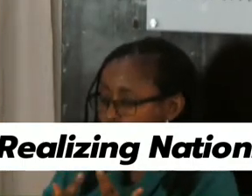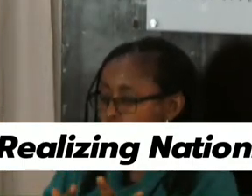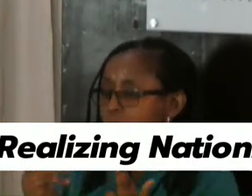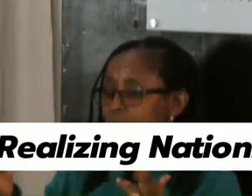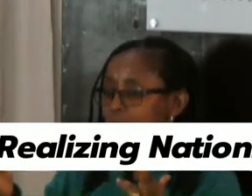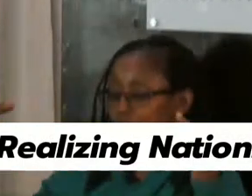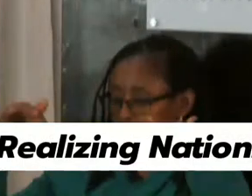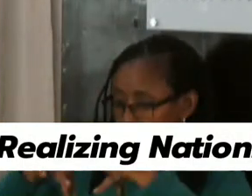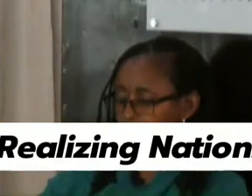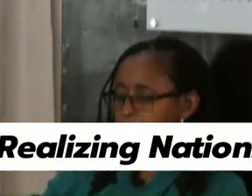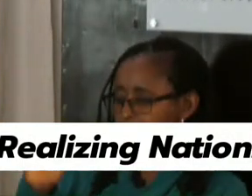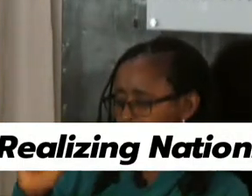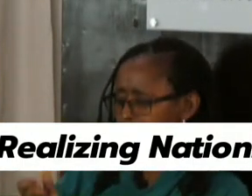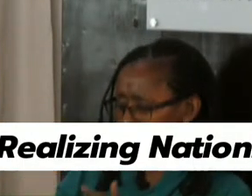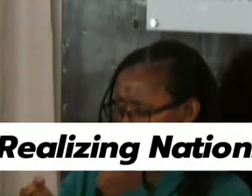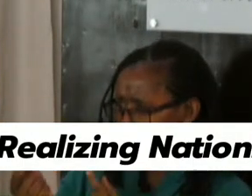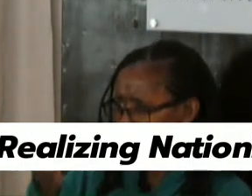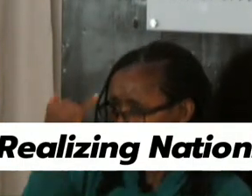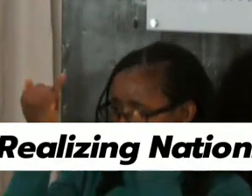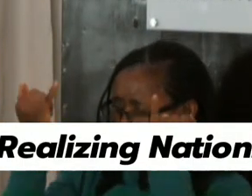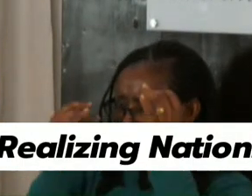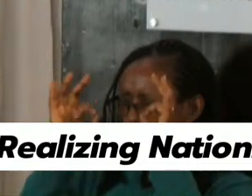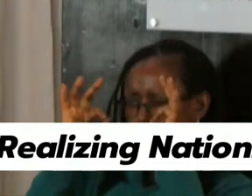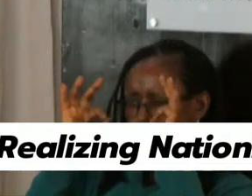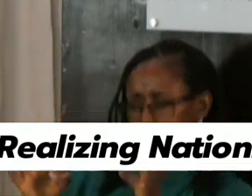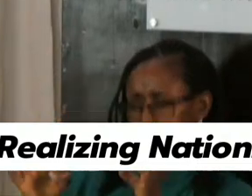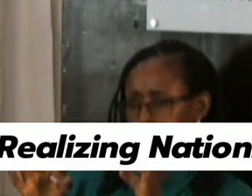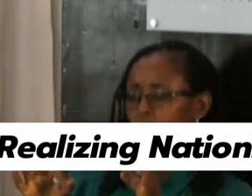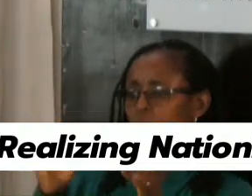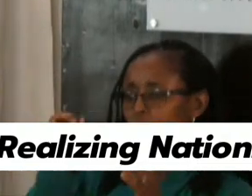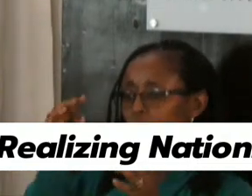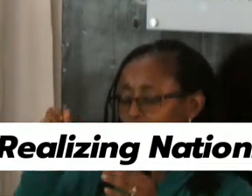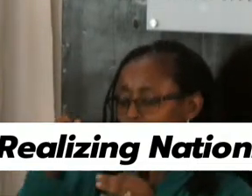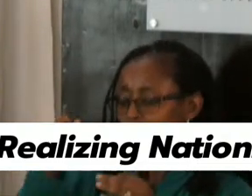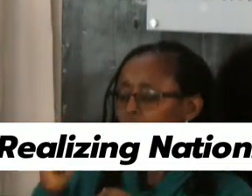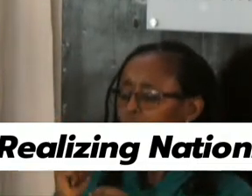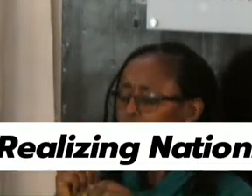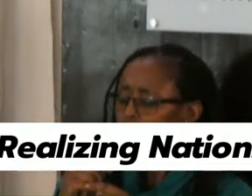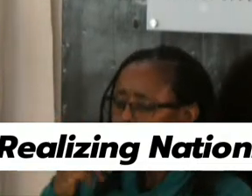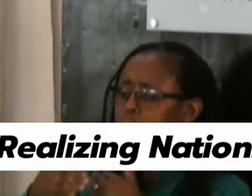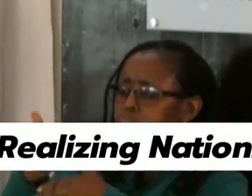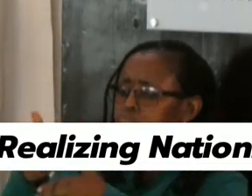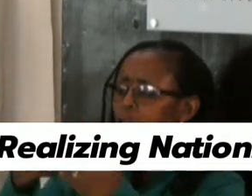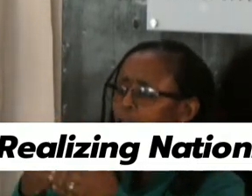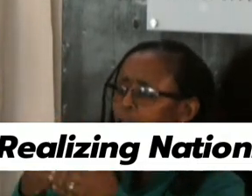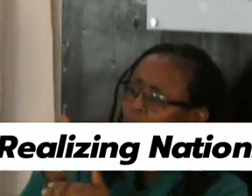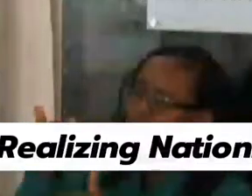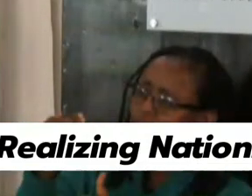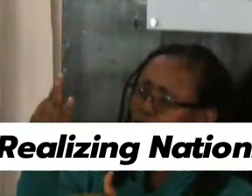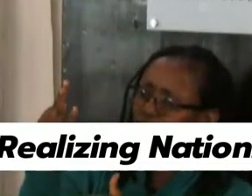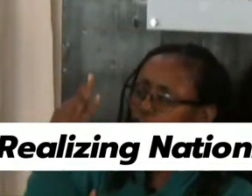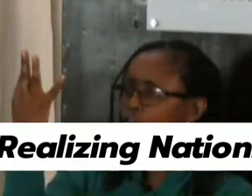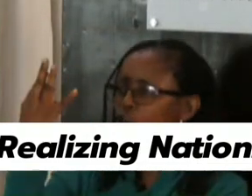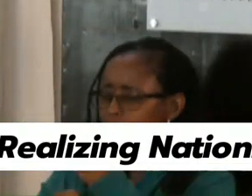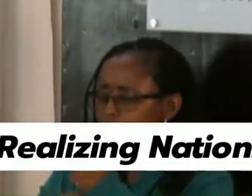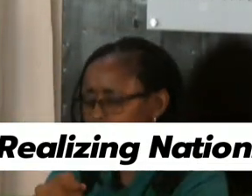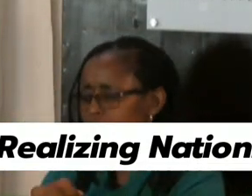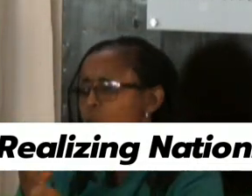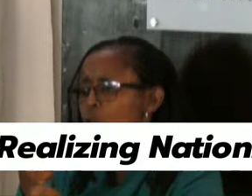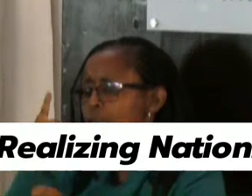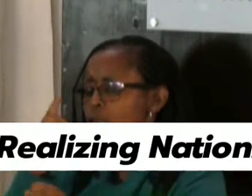forum will generate great ideas which we can push forward the next three or four years in terms of you know setting a